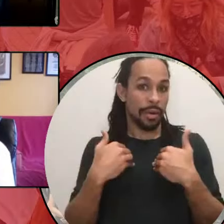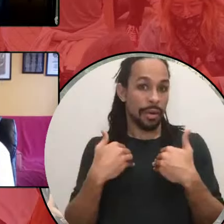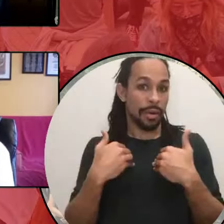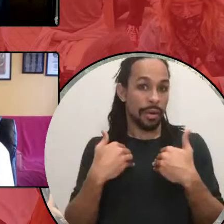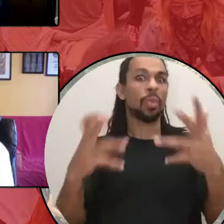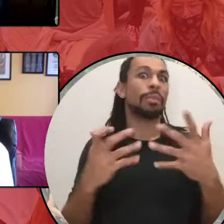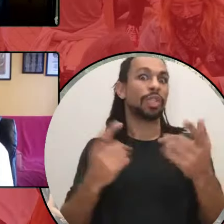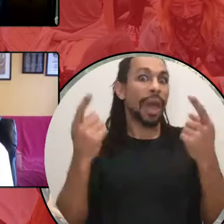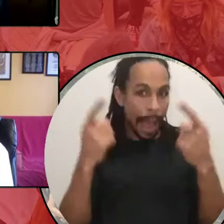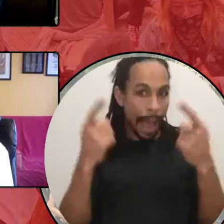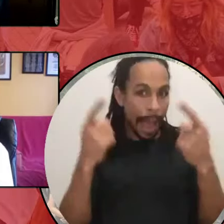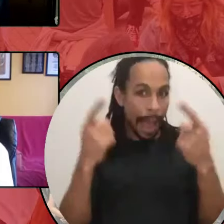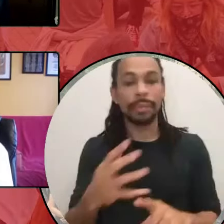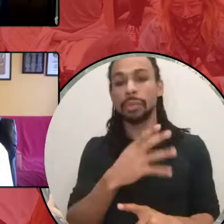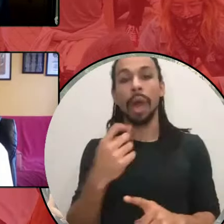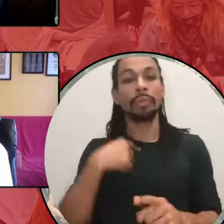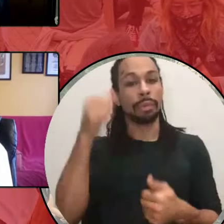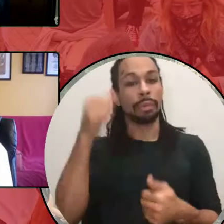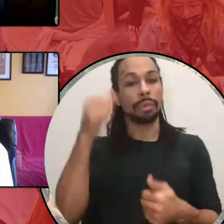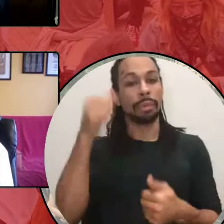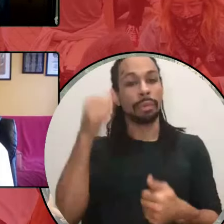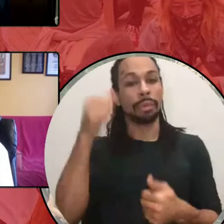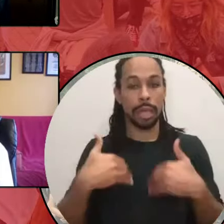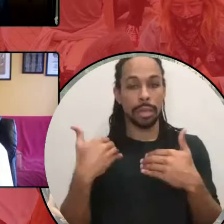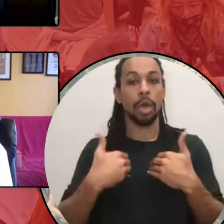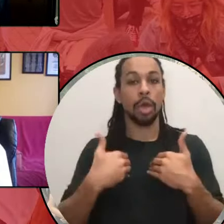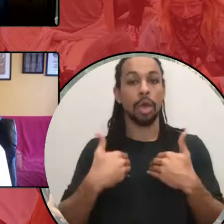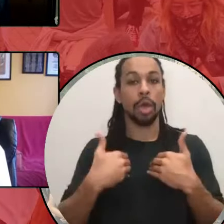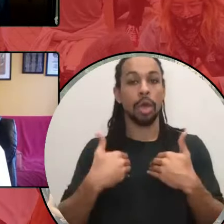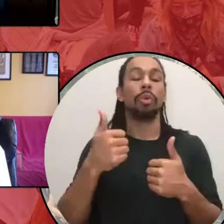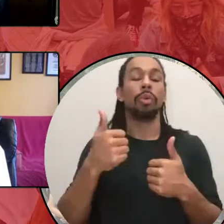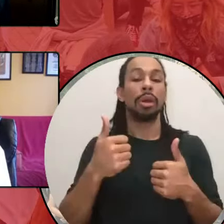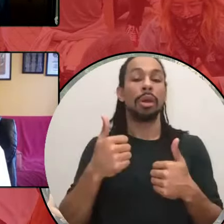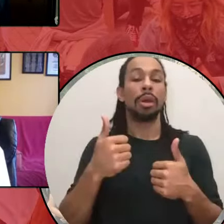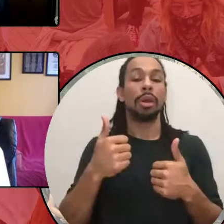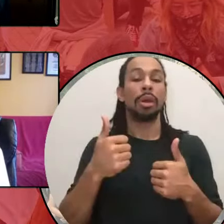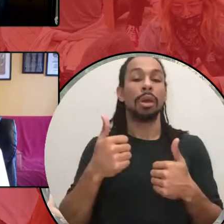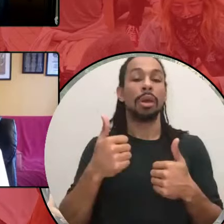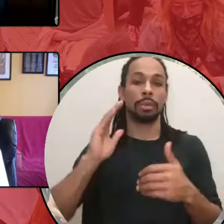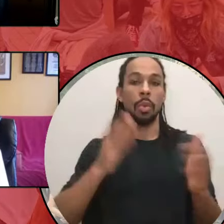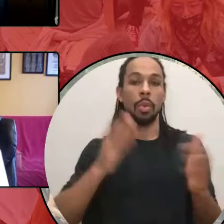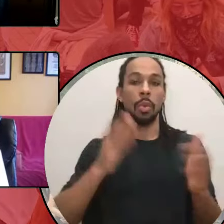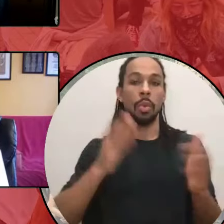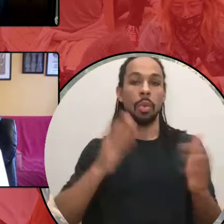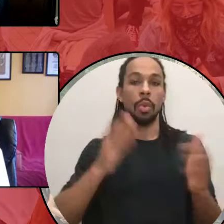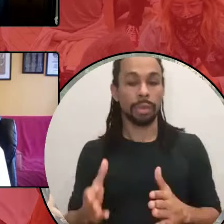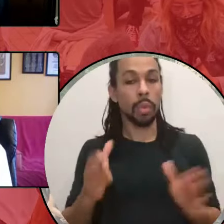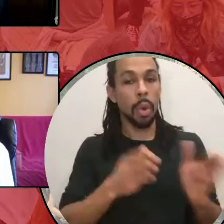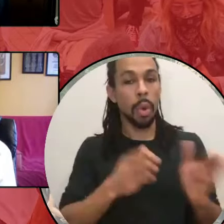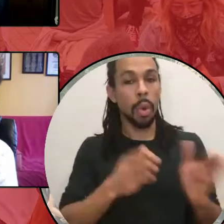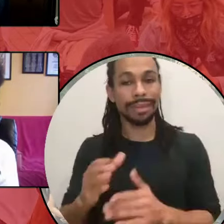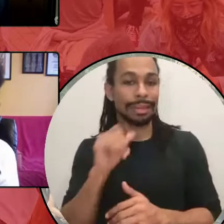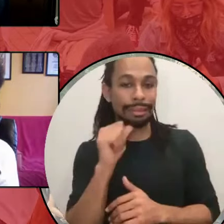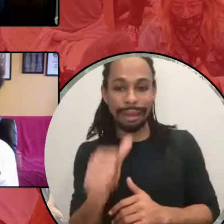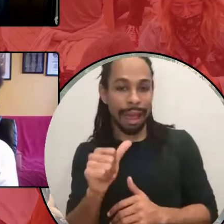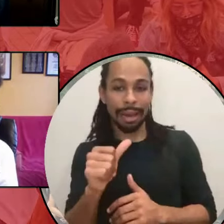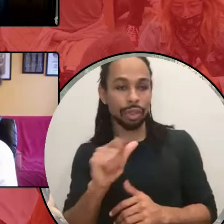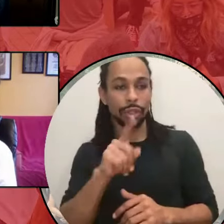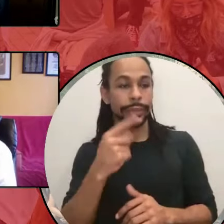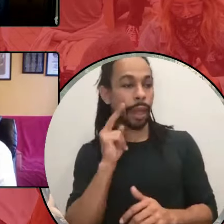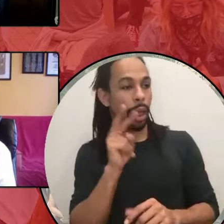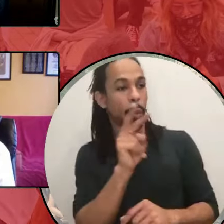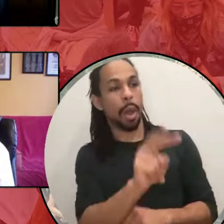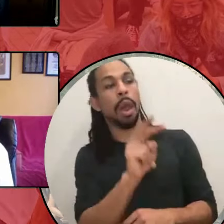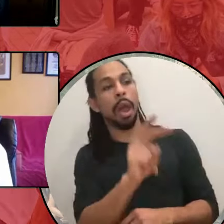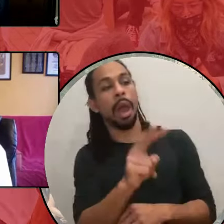remember as a younger organizer, I was always told, you know, organizing is not a spectator sport. So there is a piece